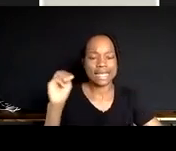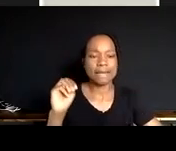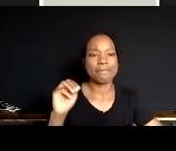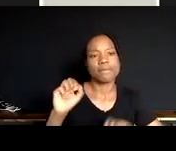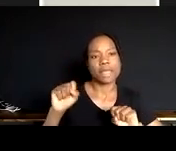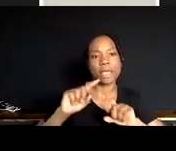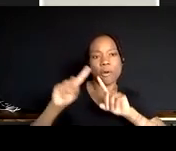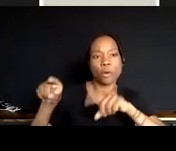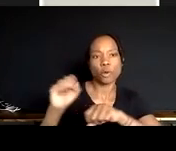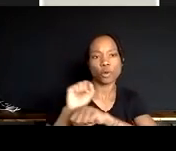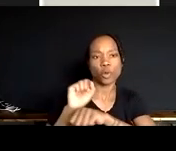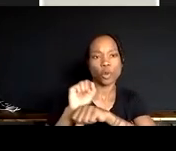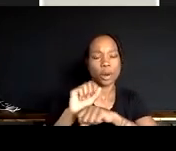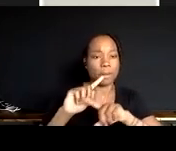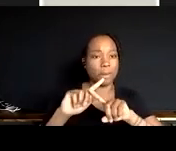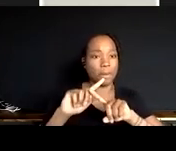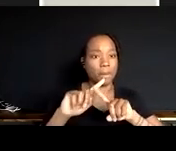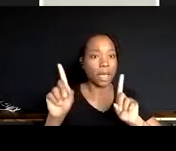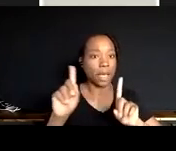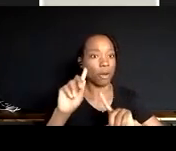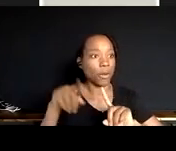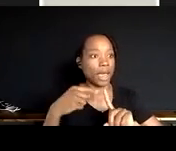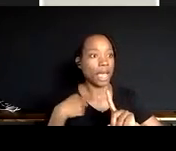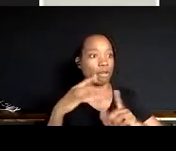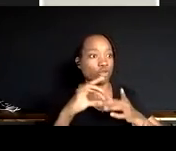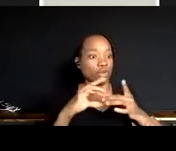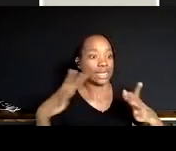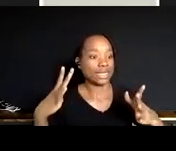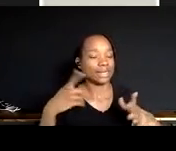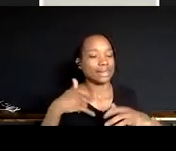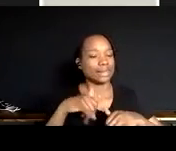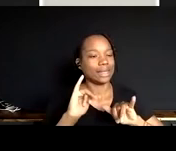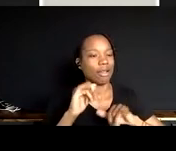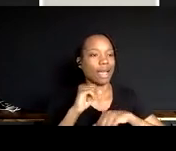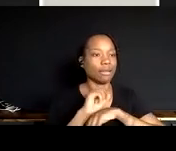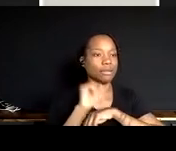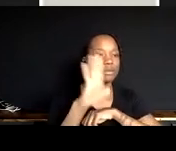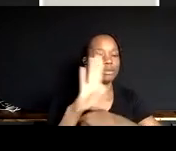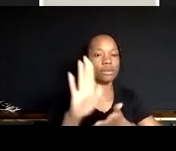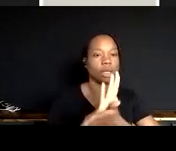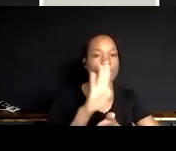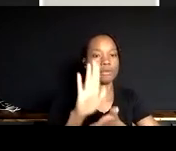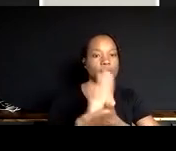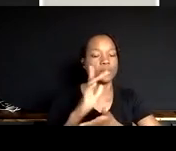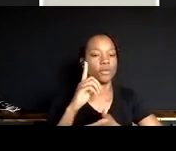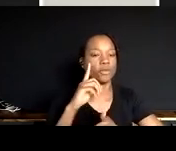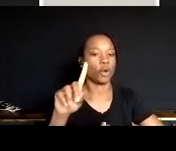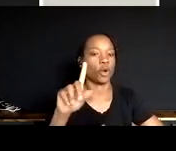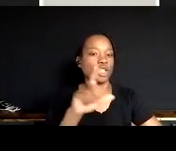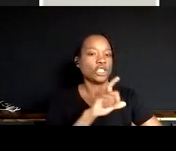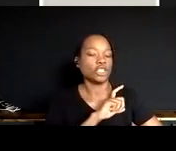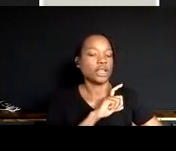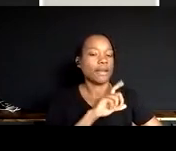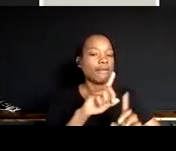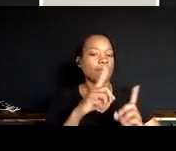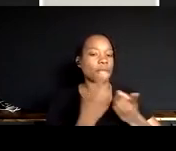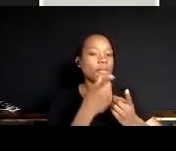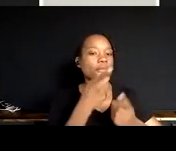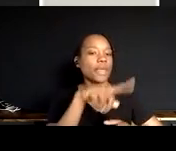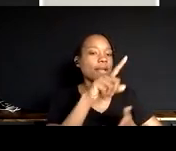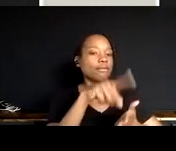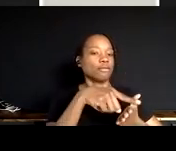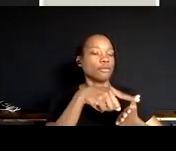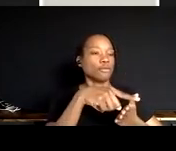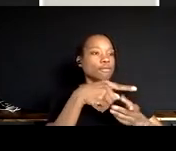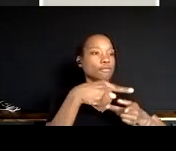was released, I still had to send documents to the sheriff's department and they had to give me permission to go back to work.